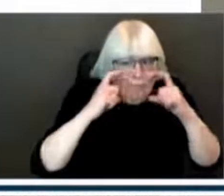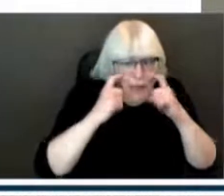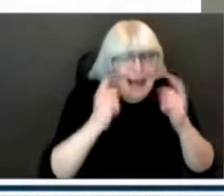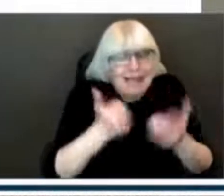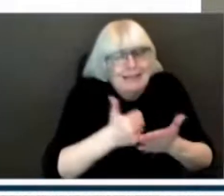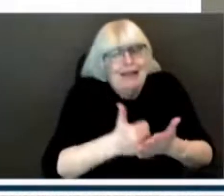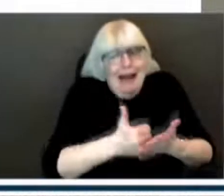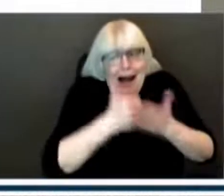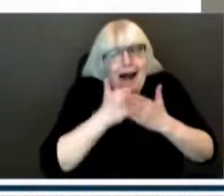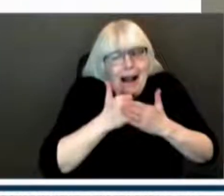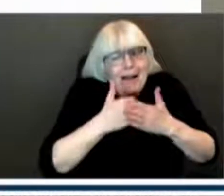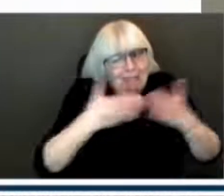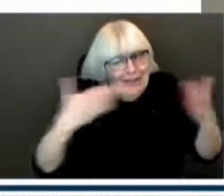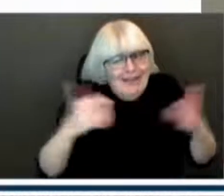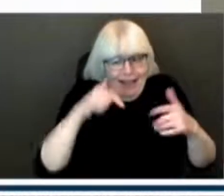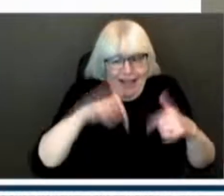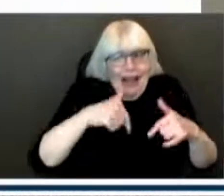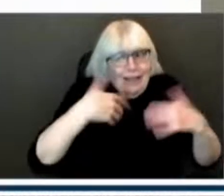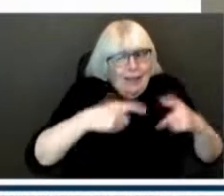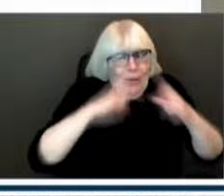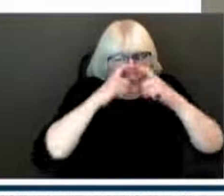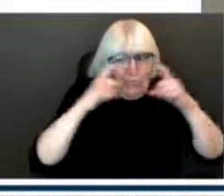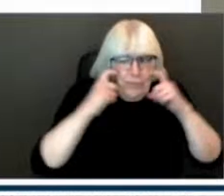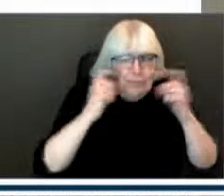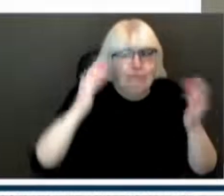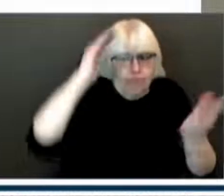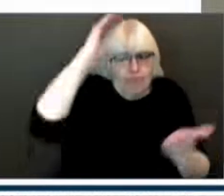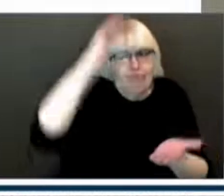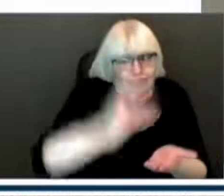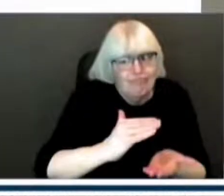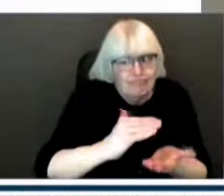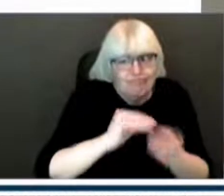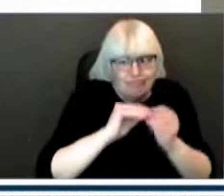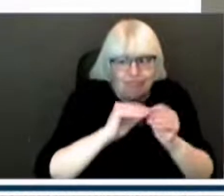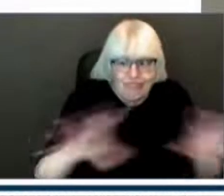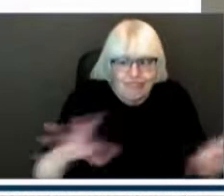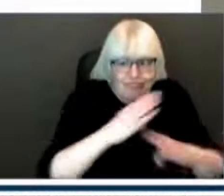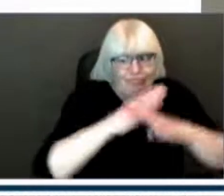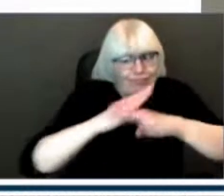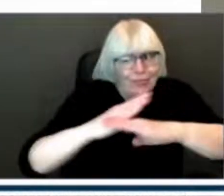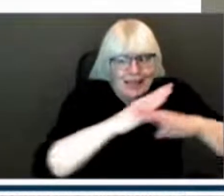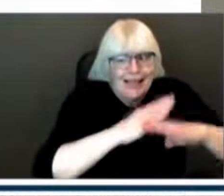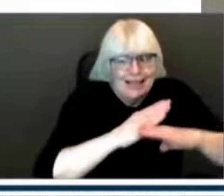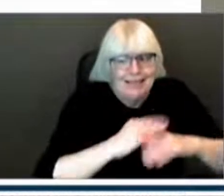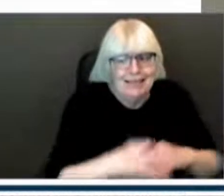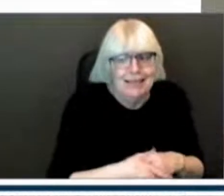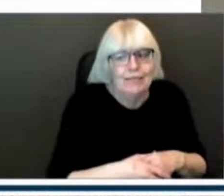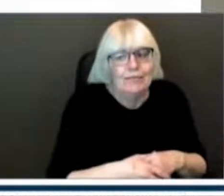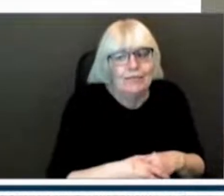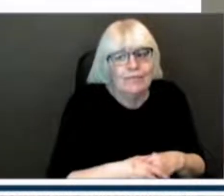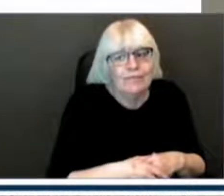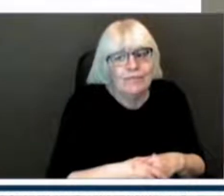on reducing the amount of virus and the ability for the virus to be transmitted. The proof of vaccination, we know